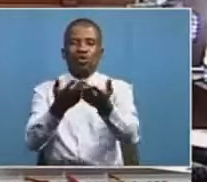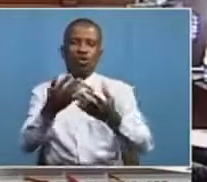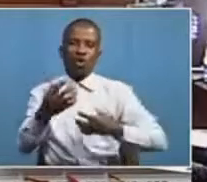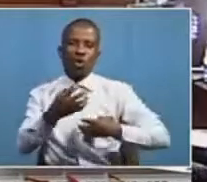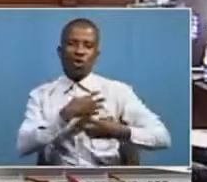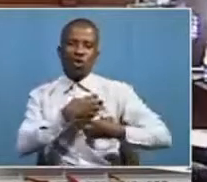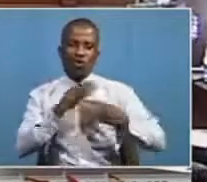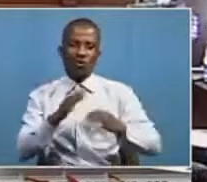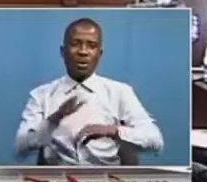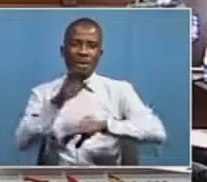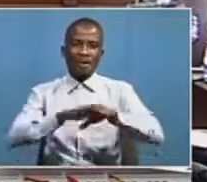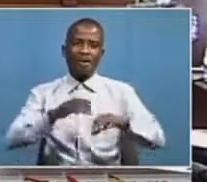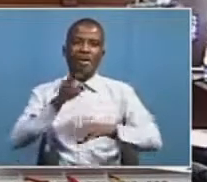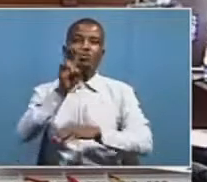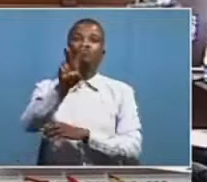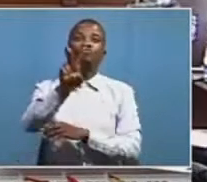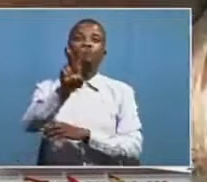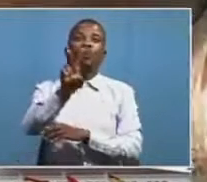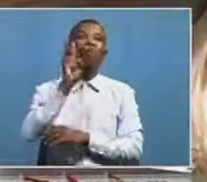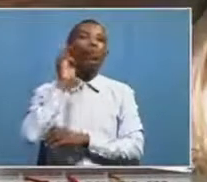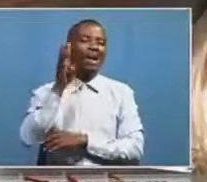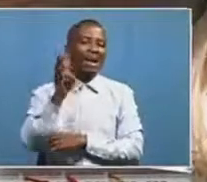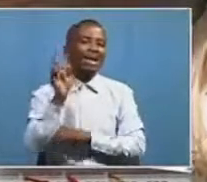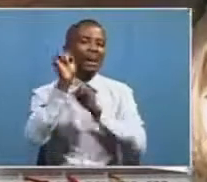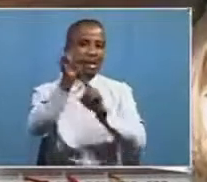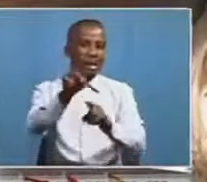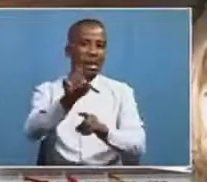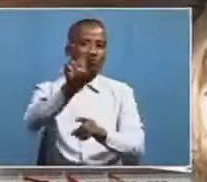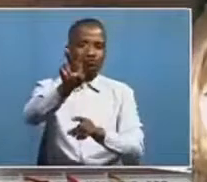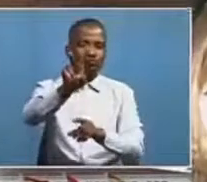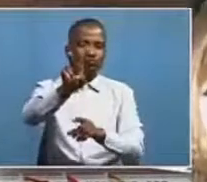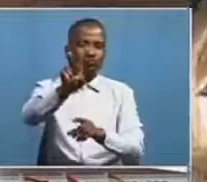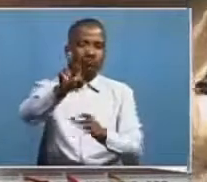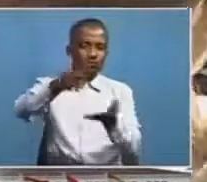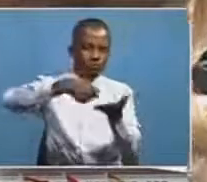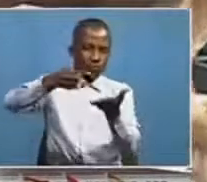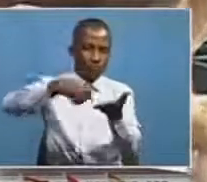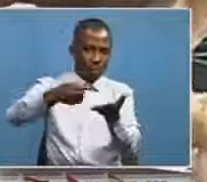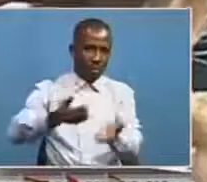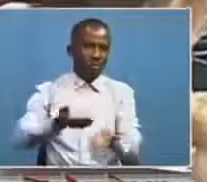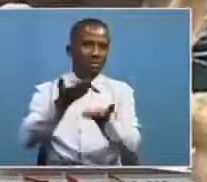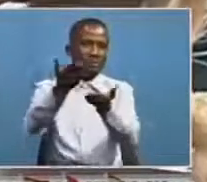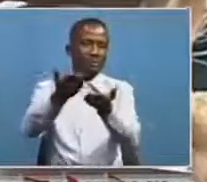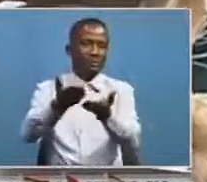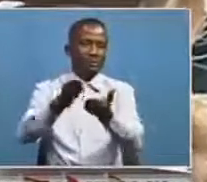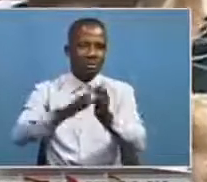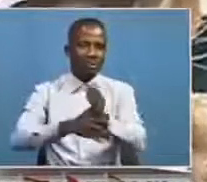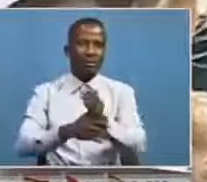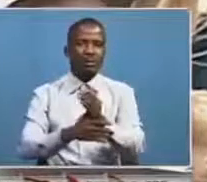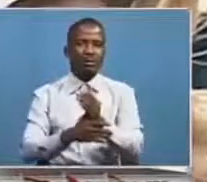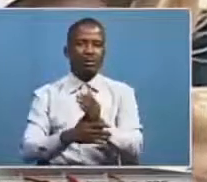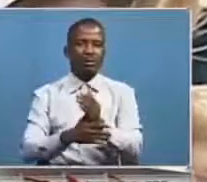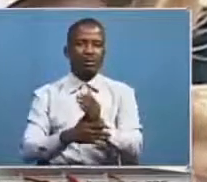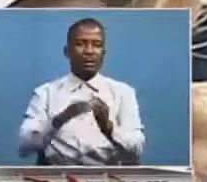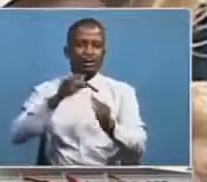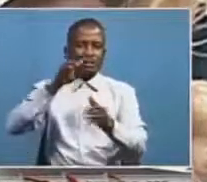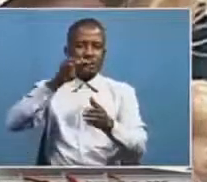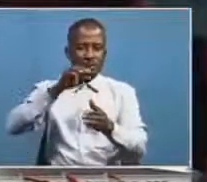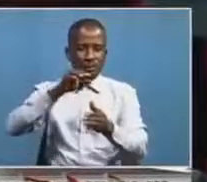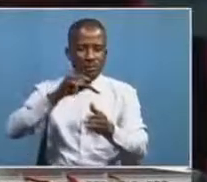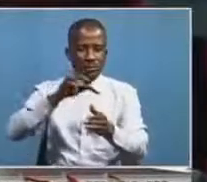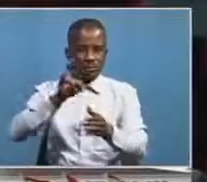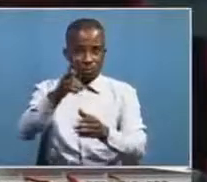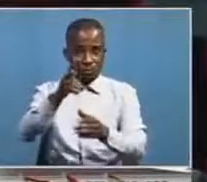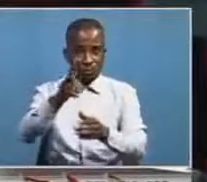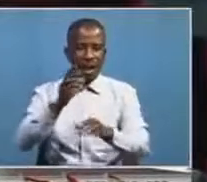2 witnesses, so only 2 witness statements were filed on the orders of the court. These witnesses were PW1 and 2.